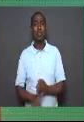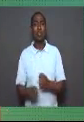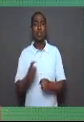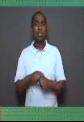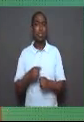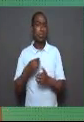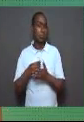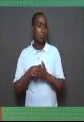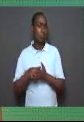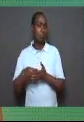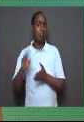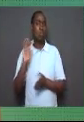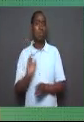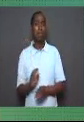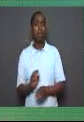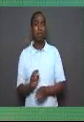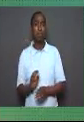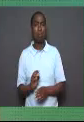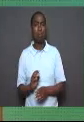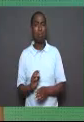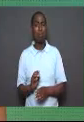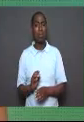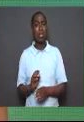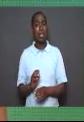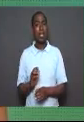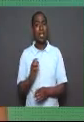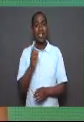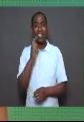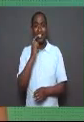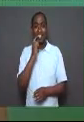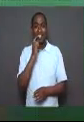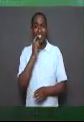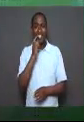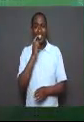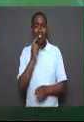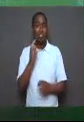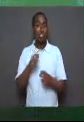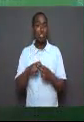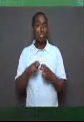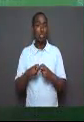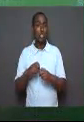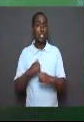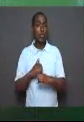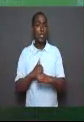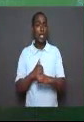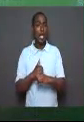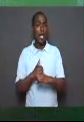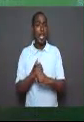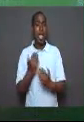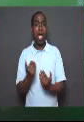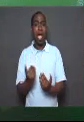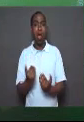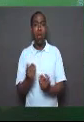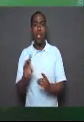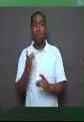discuss ways in which we could prevent dental problems, let us do an